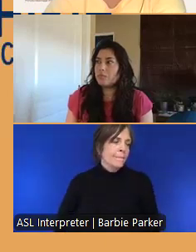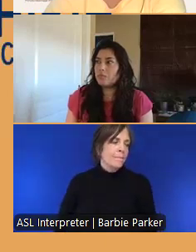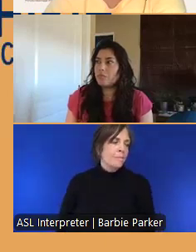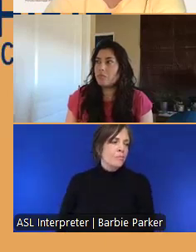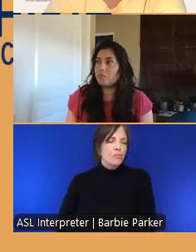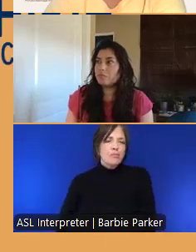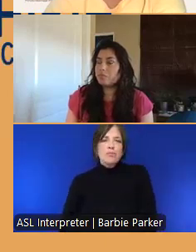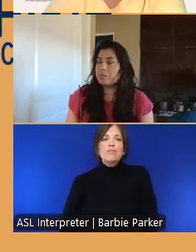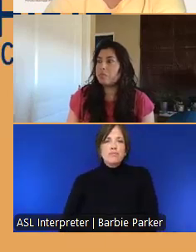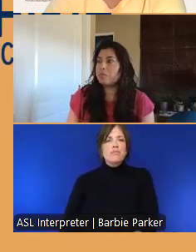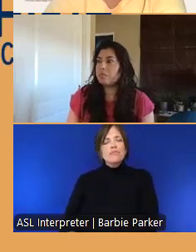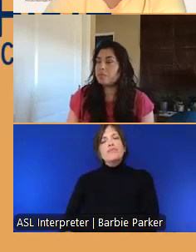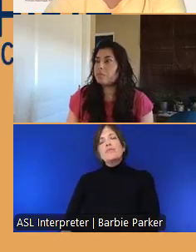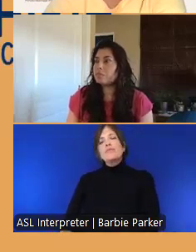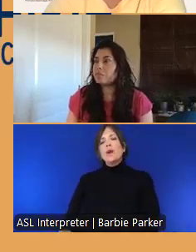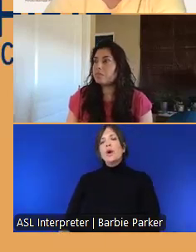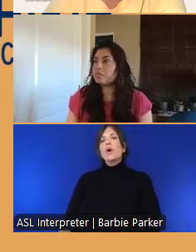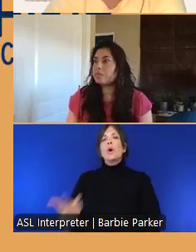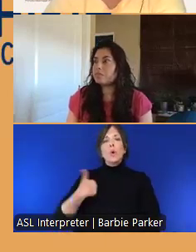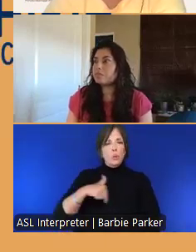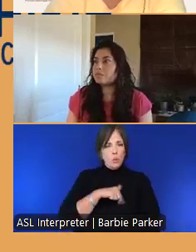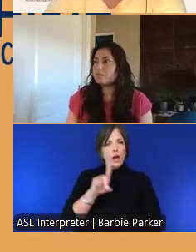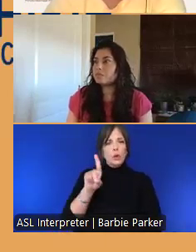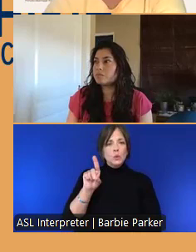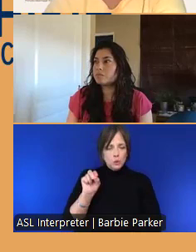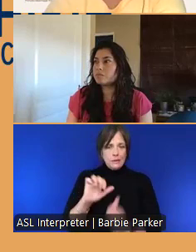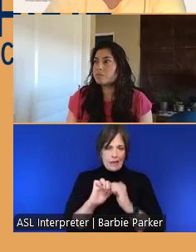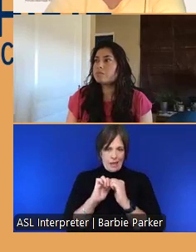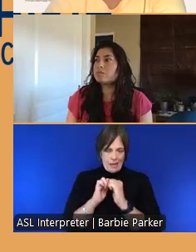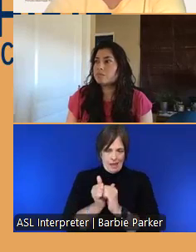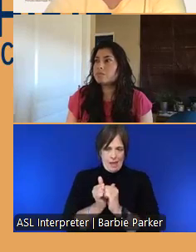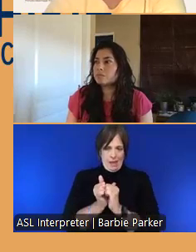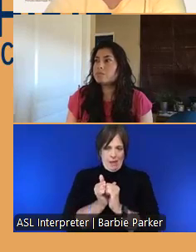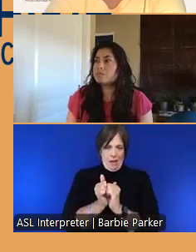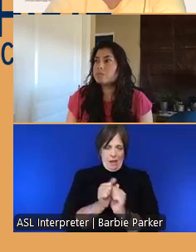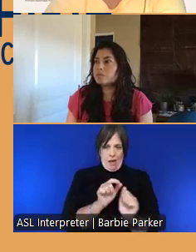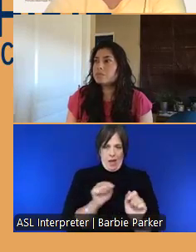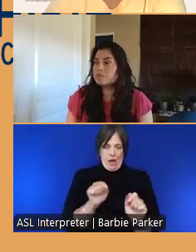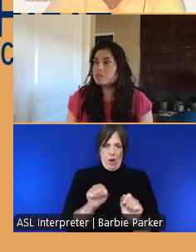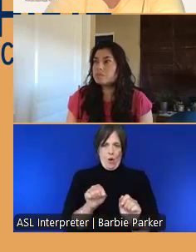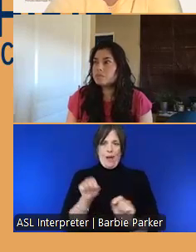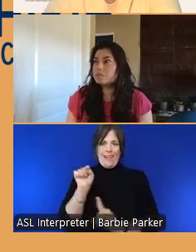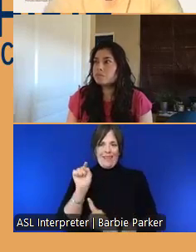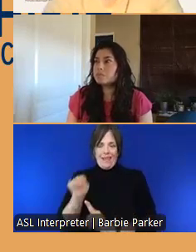the ways where this issue connects with domestic and family violence, right?